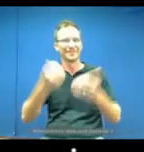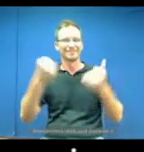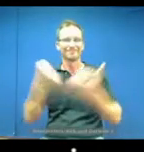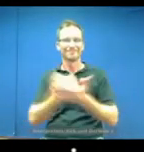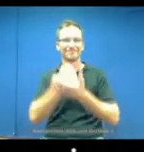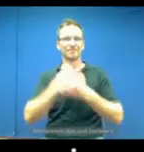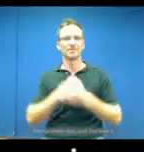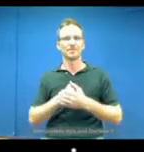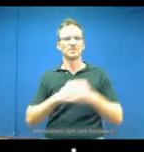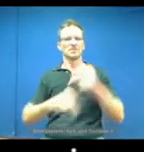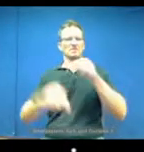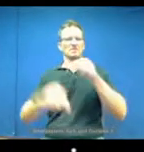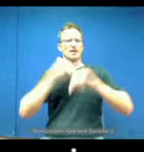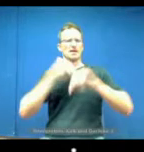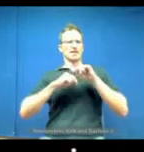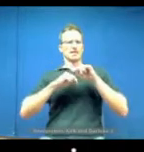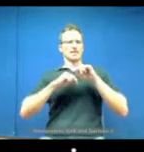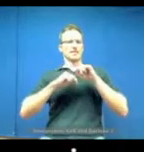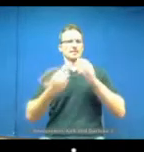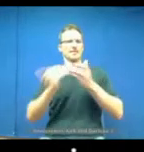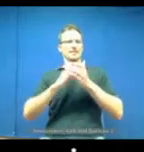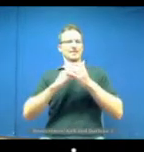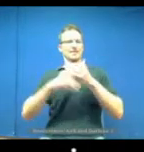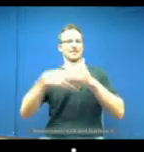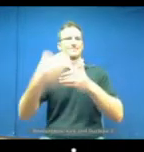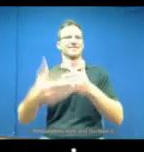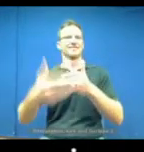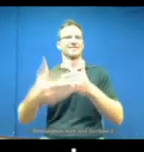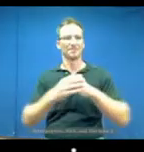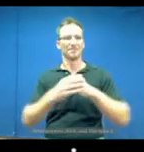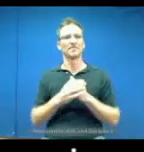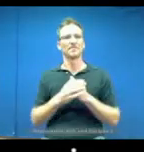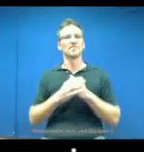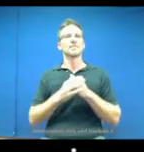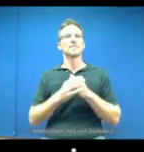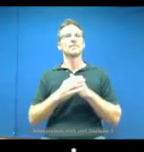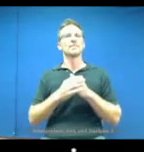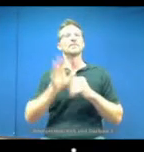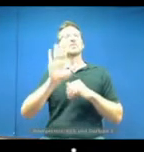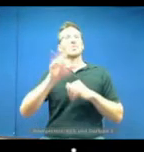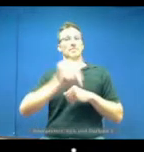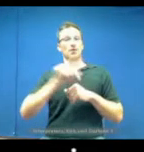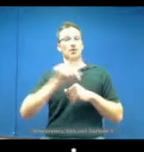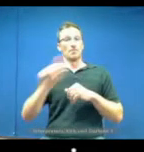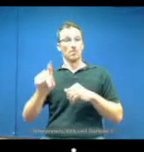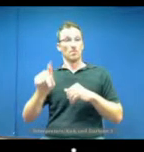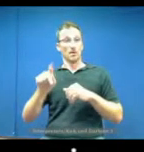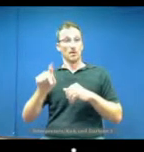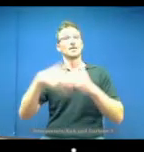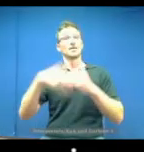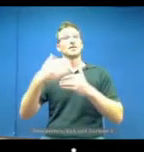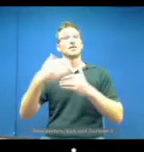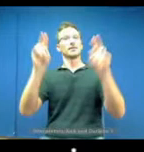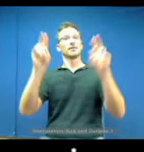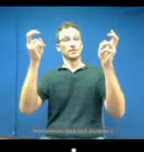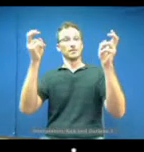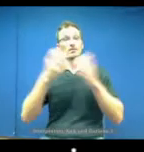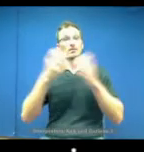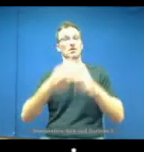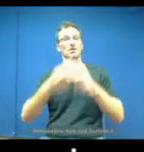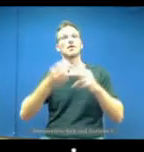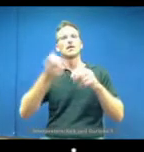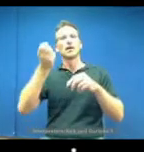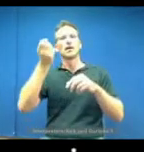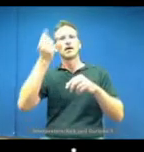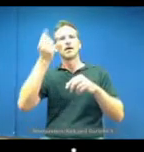I'll go back and see if I leave it there, maybe it'll upload. In your PowerPoint, it's called Understanding DV Procedure, and then there